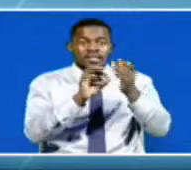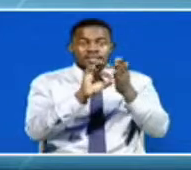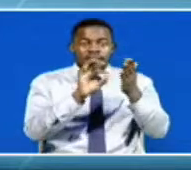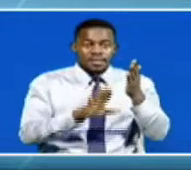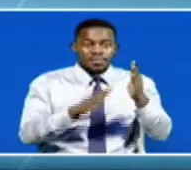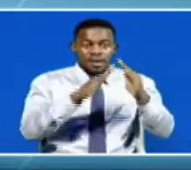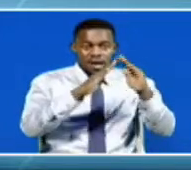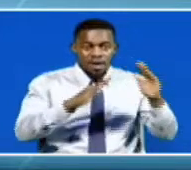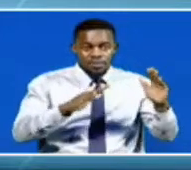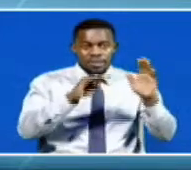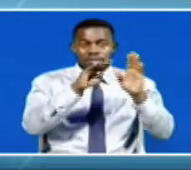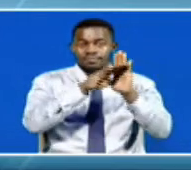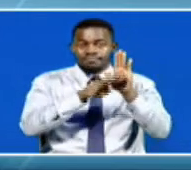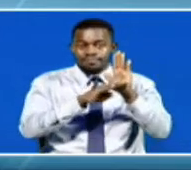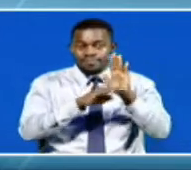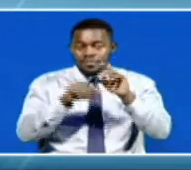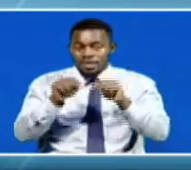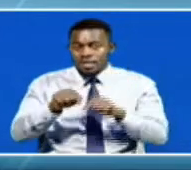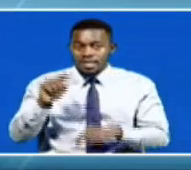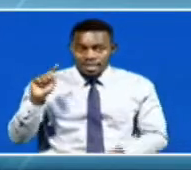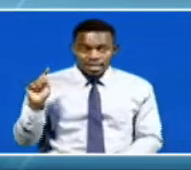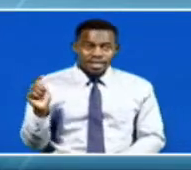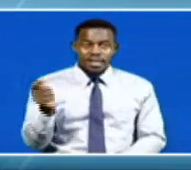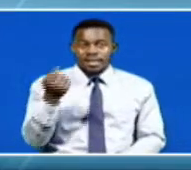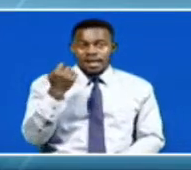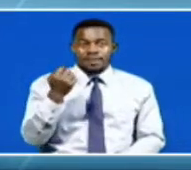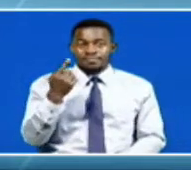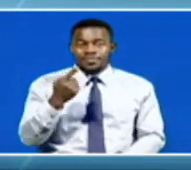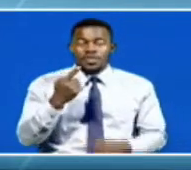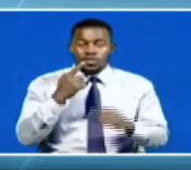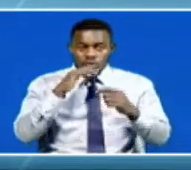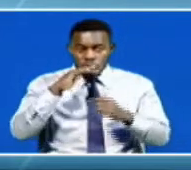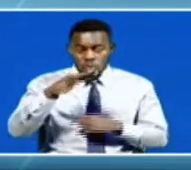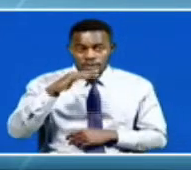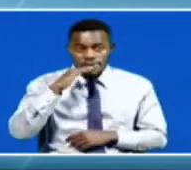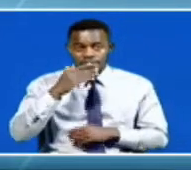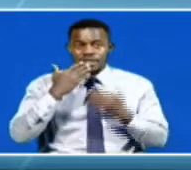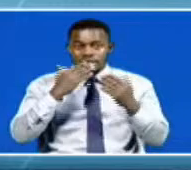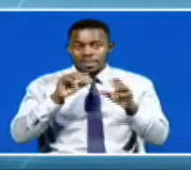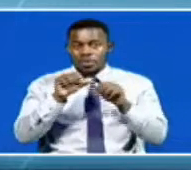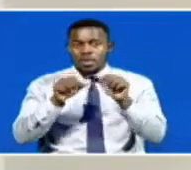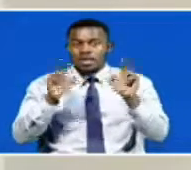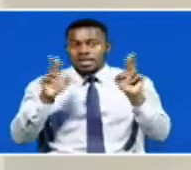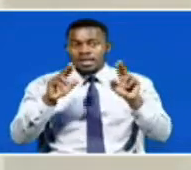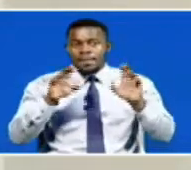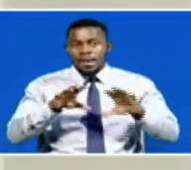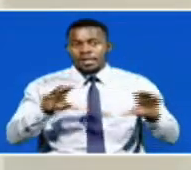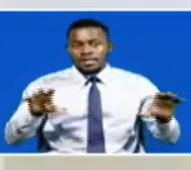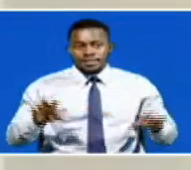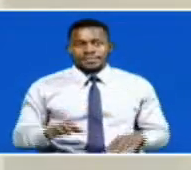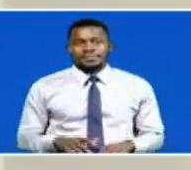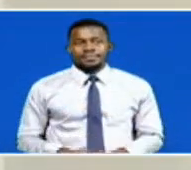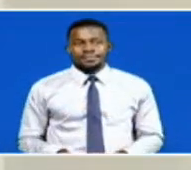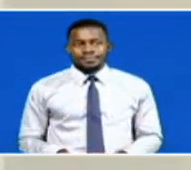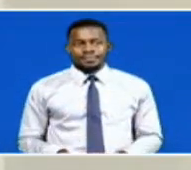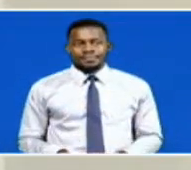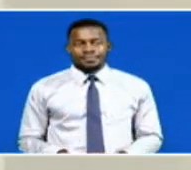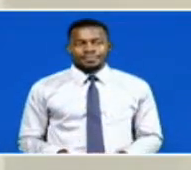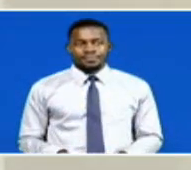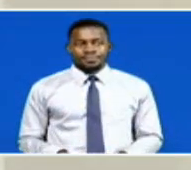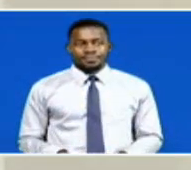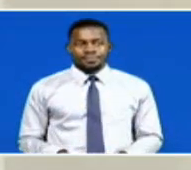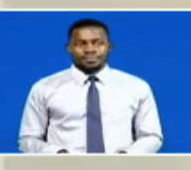private sector developers to invest in housing due to the surety of a ready market. Why is IQSK supporting